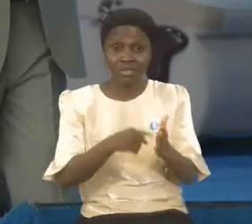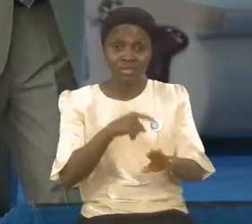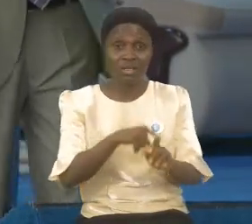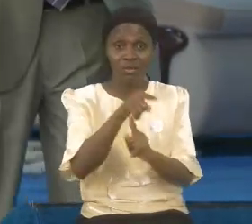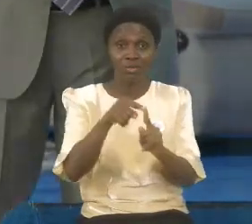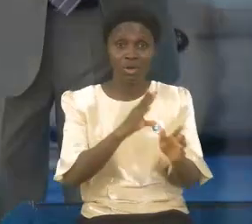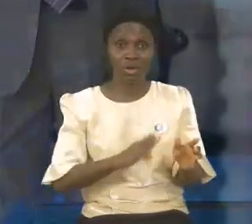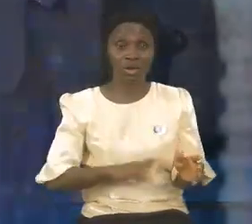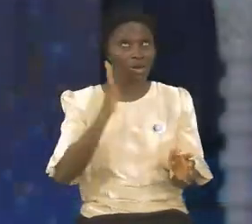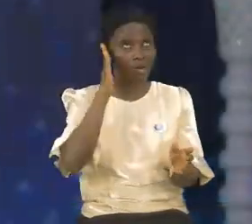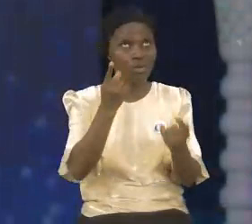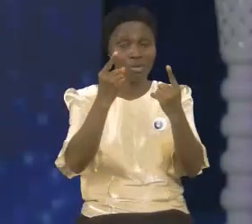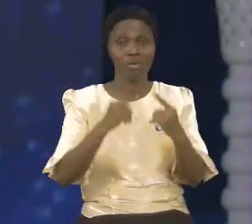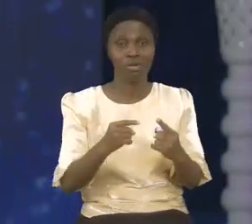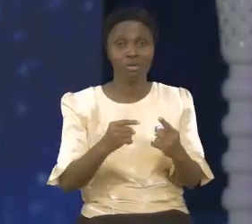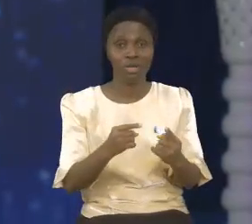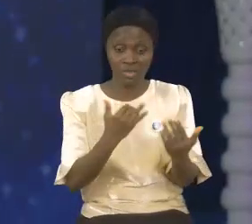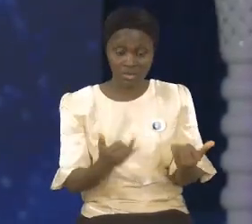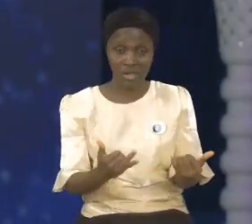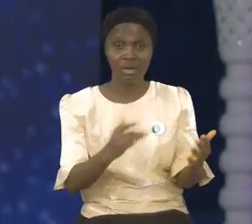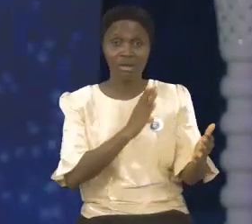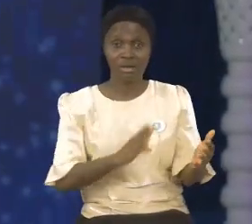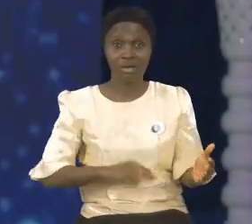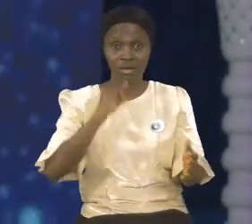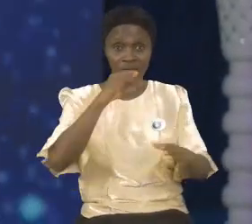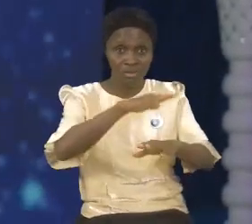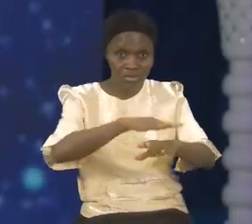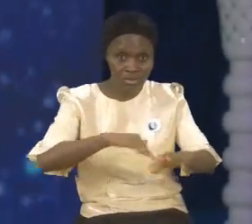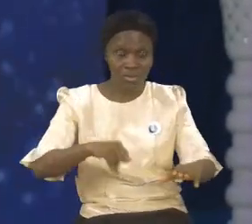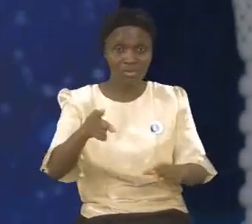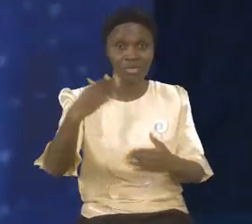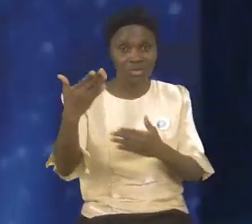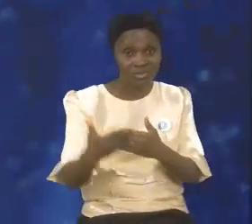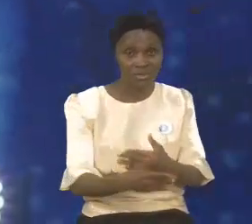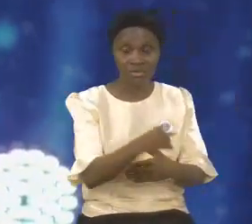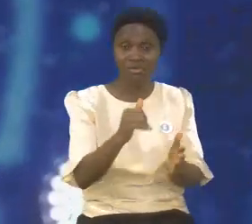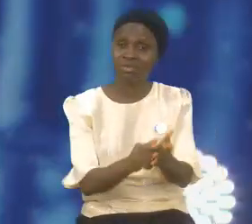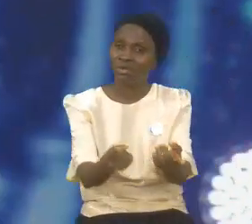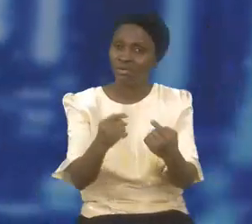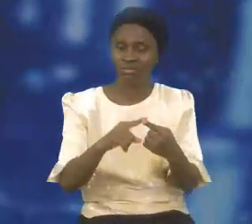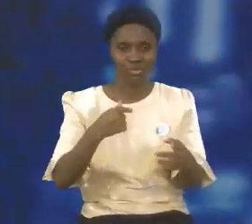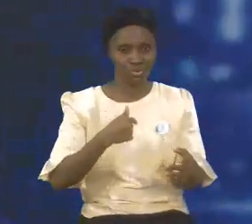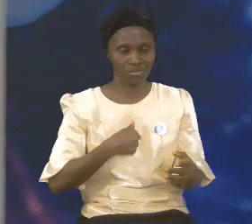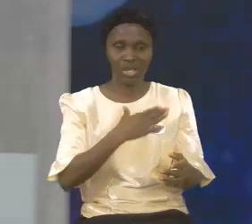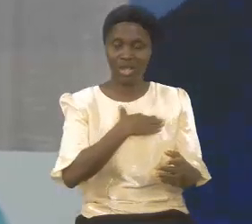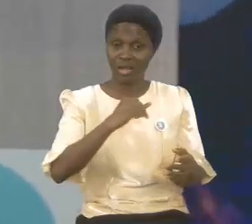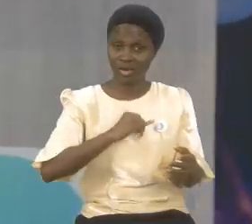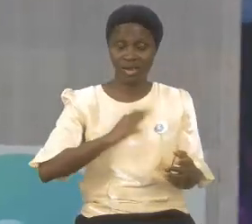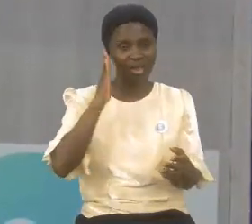is calling, and he say, come unto me, all ye that labor and are heavy laden, and I will give you rest. The wisest thing you